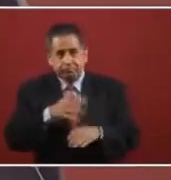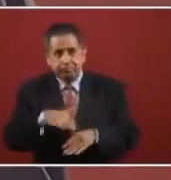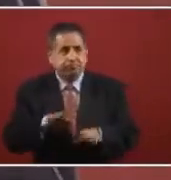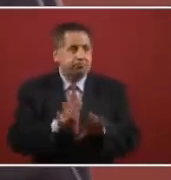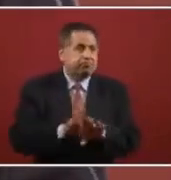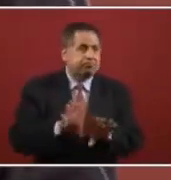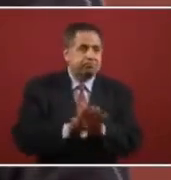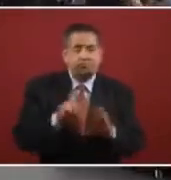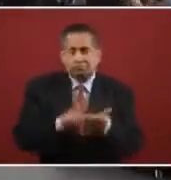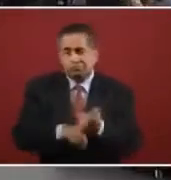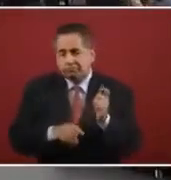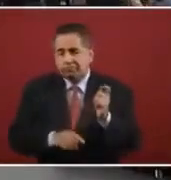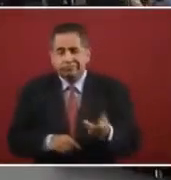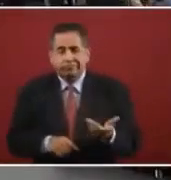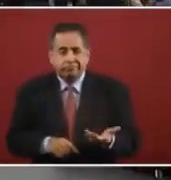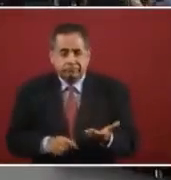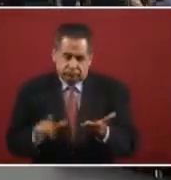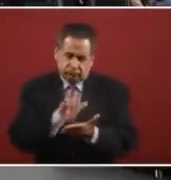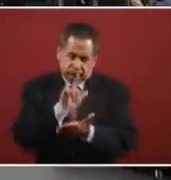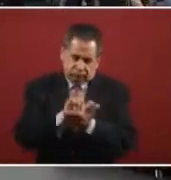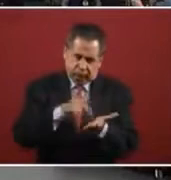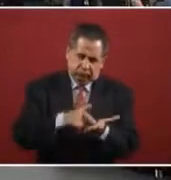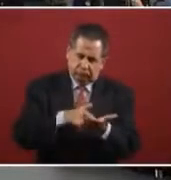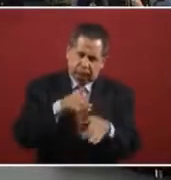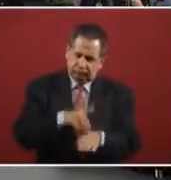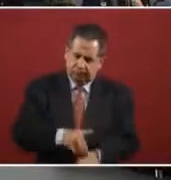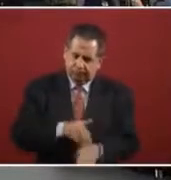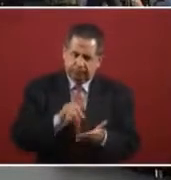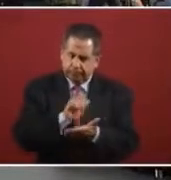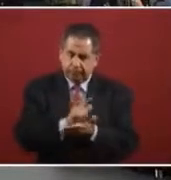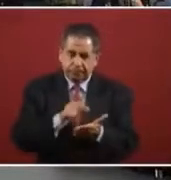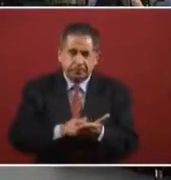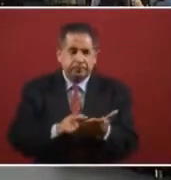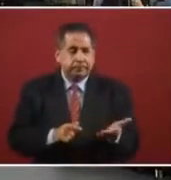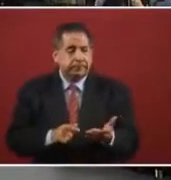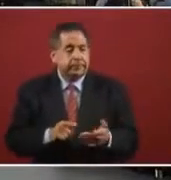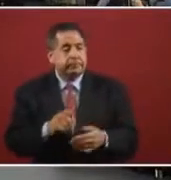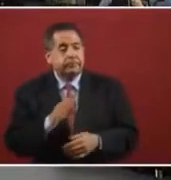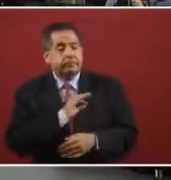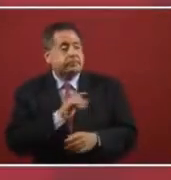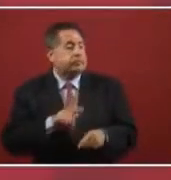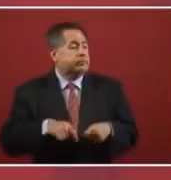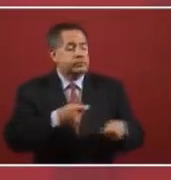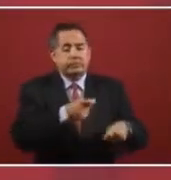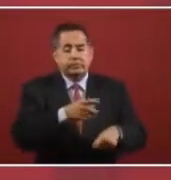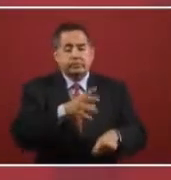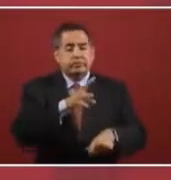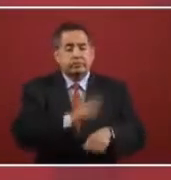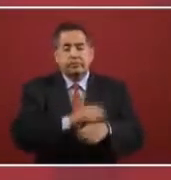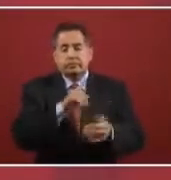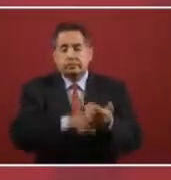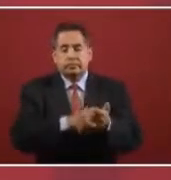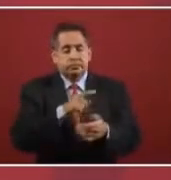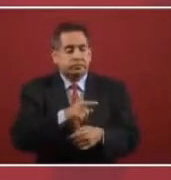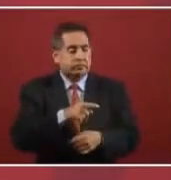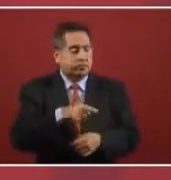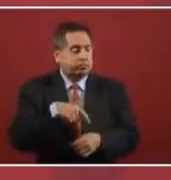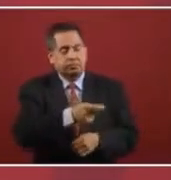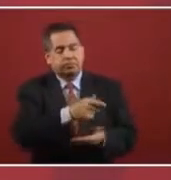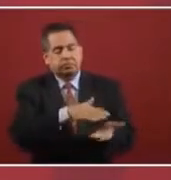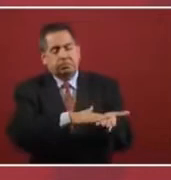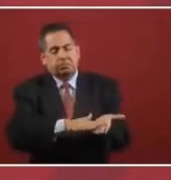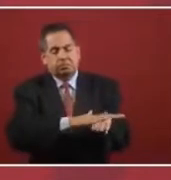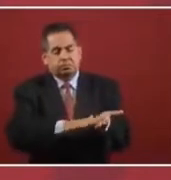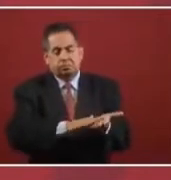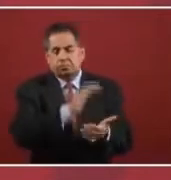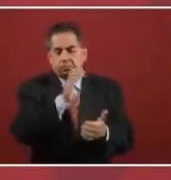find a way, legal, a legal way, de que se puedan conceder that they could indultos, they can,